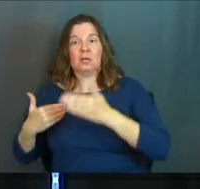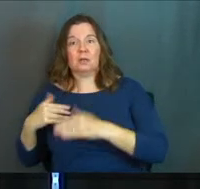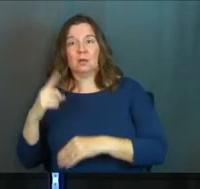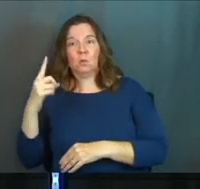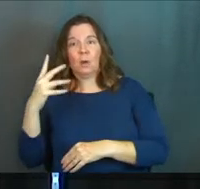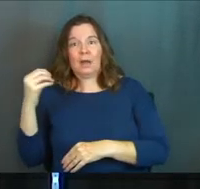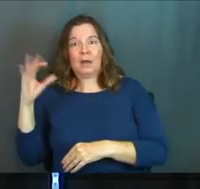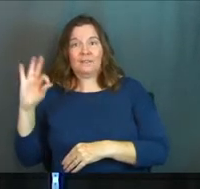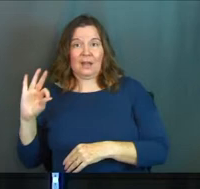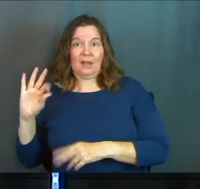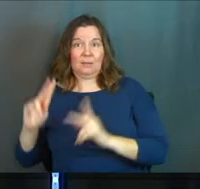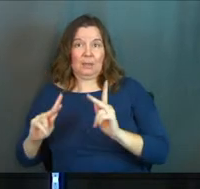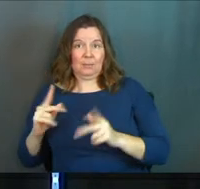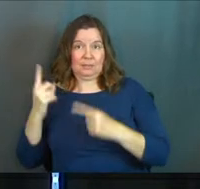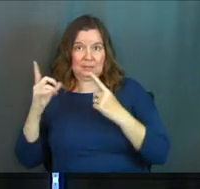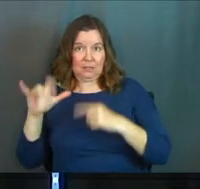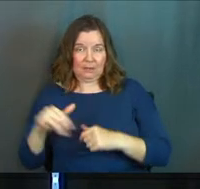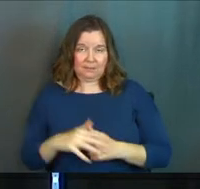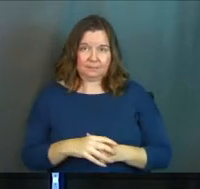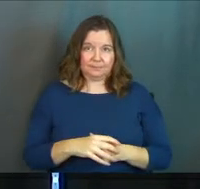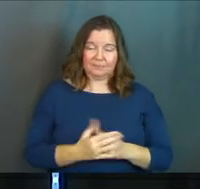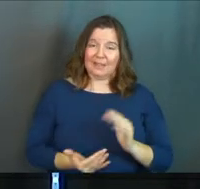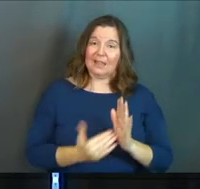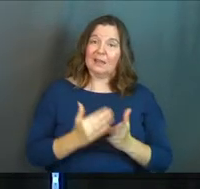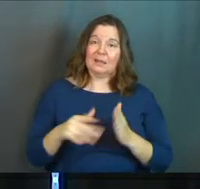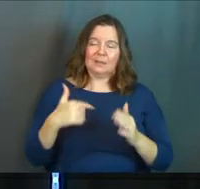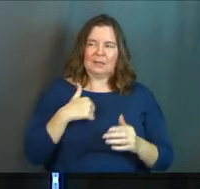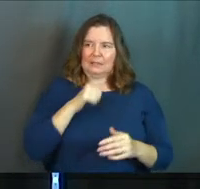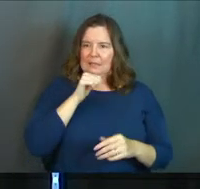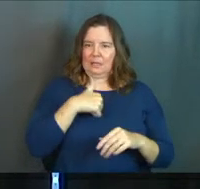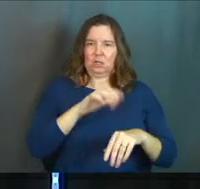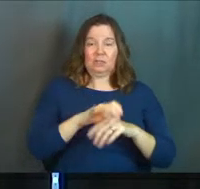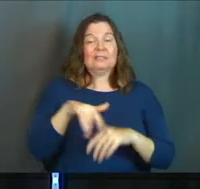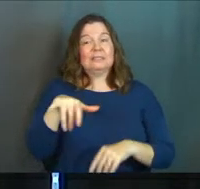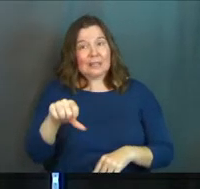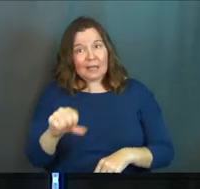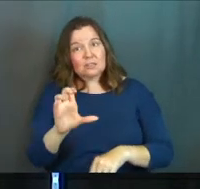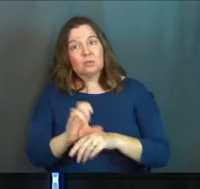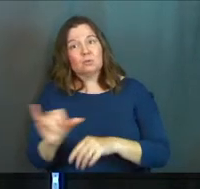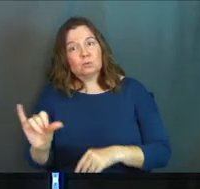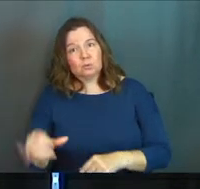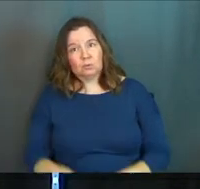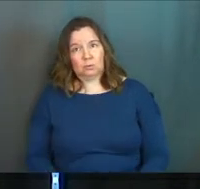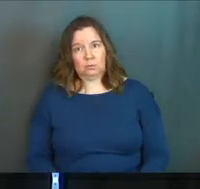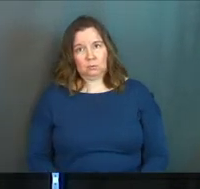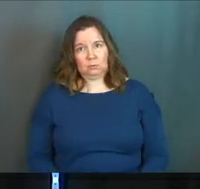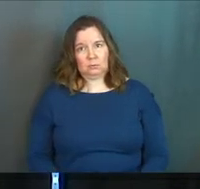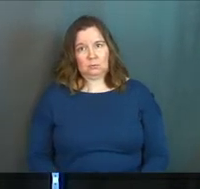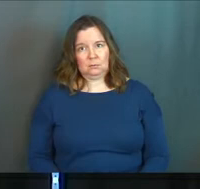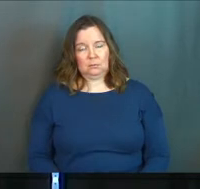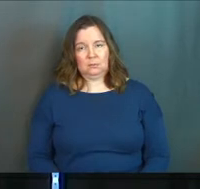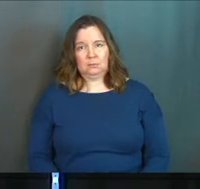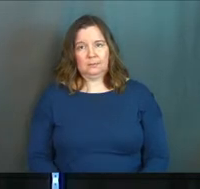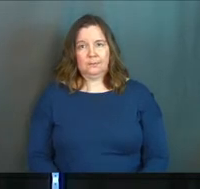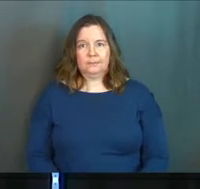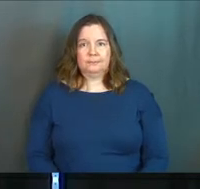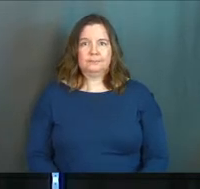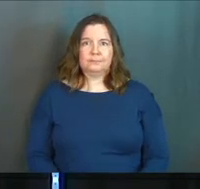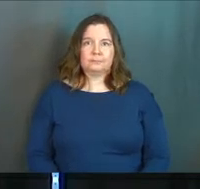it was 1 out of 9. And again, some of you are like, not in the church. Yes, in the church.